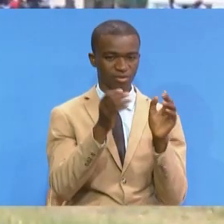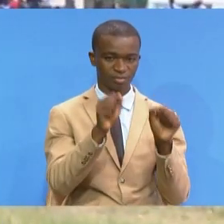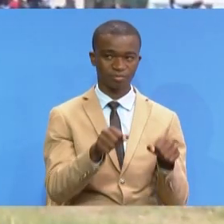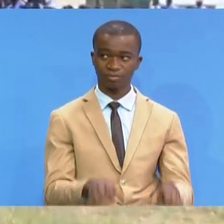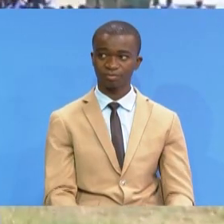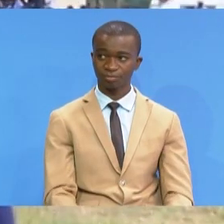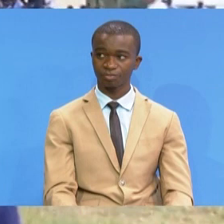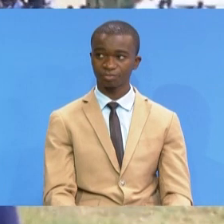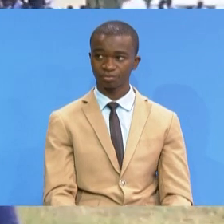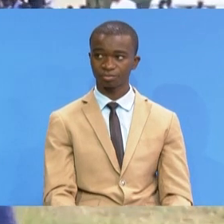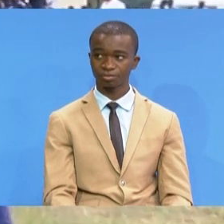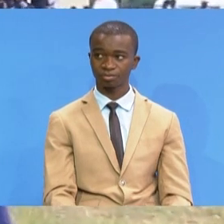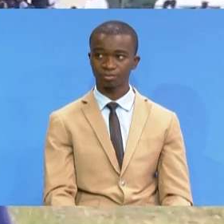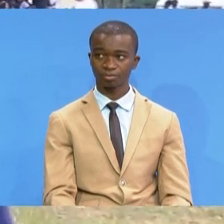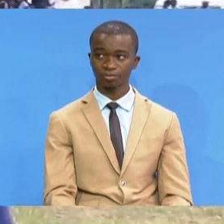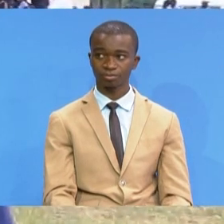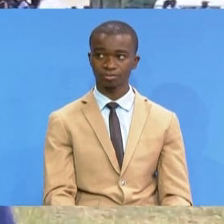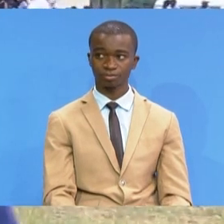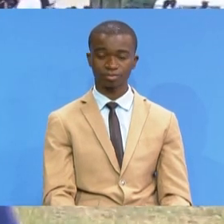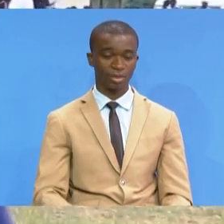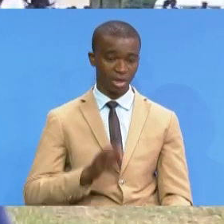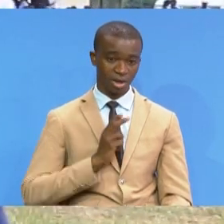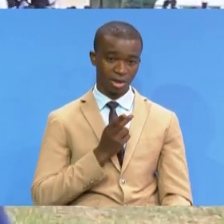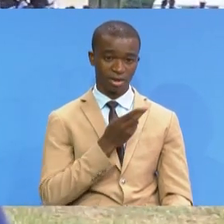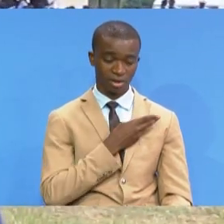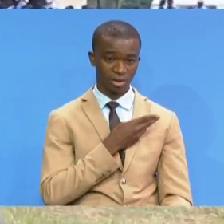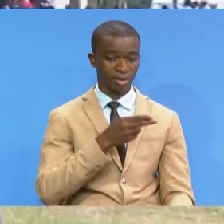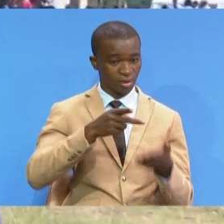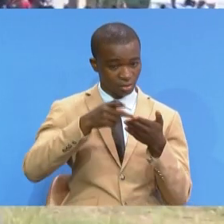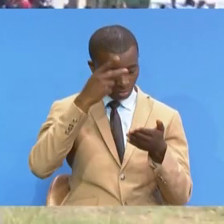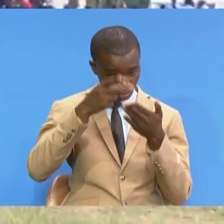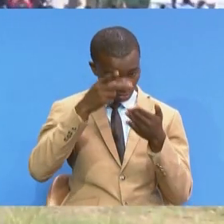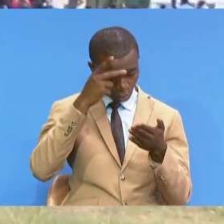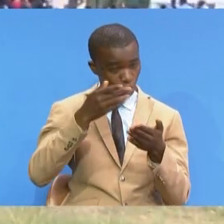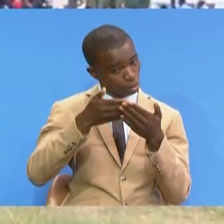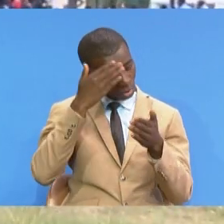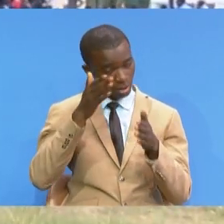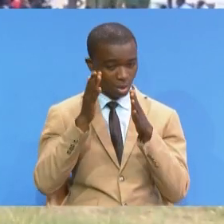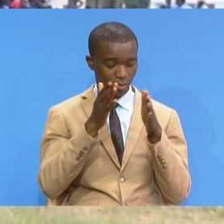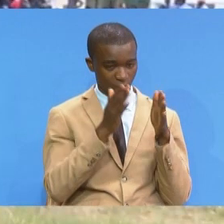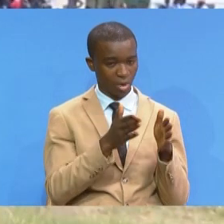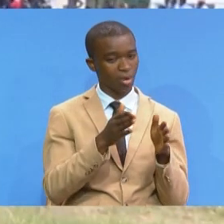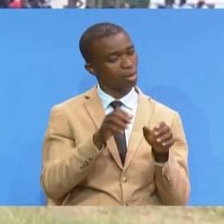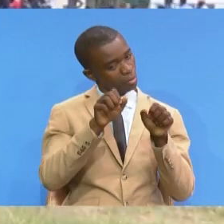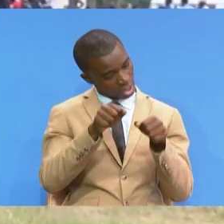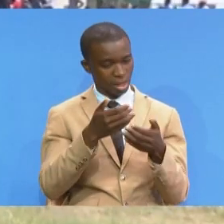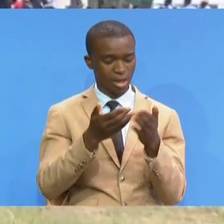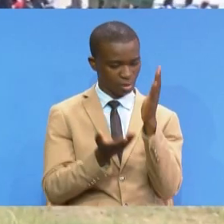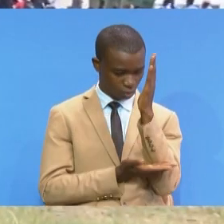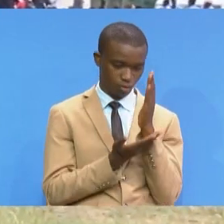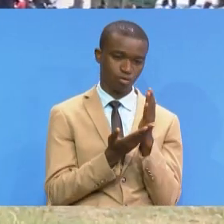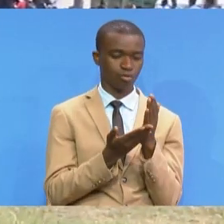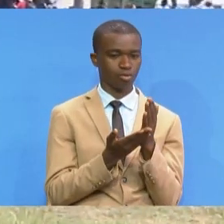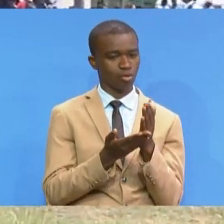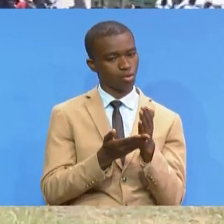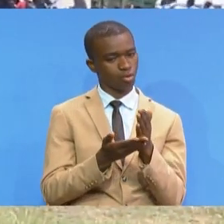these debate sessions, as pupils improve grammarly and other parts, sectors of education, not